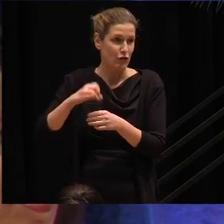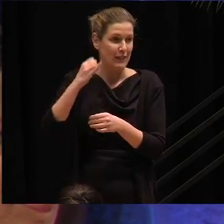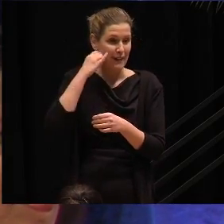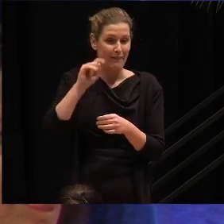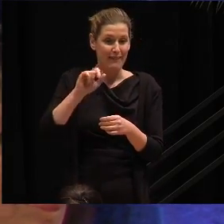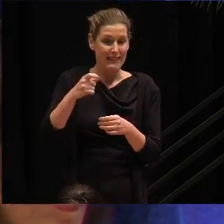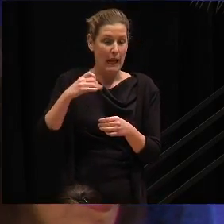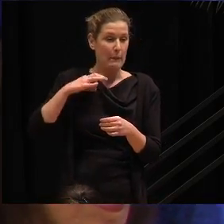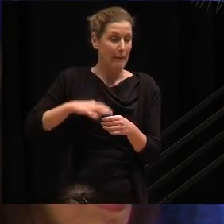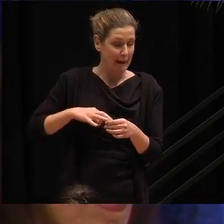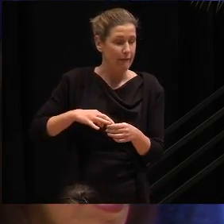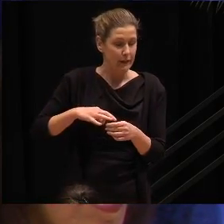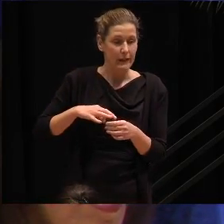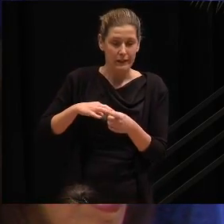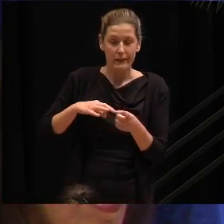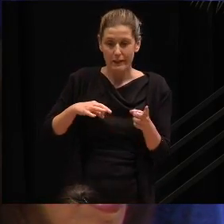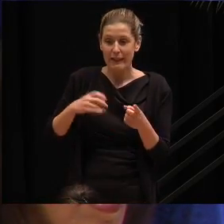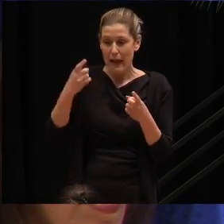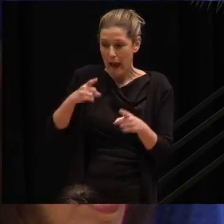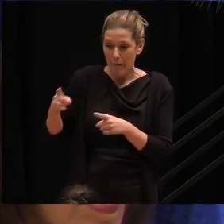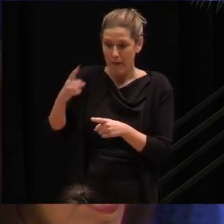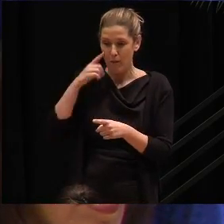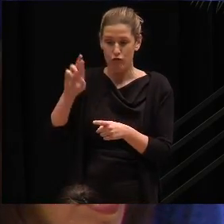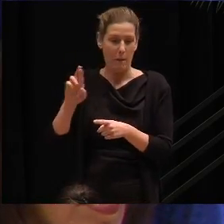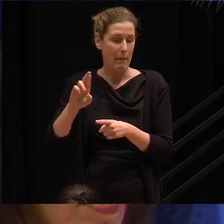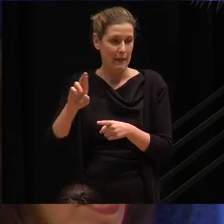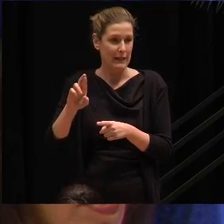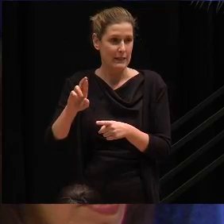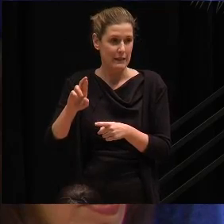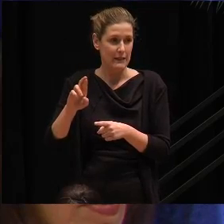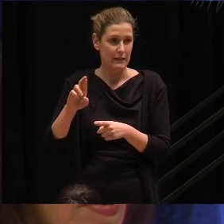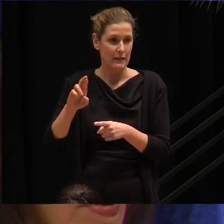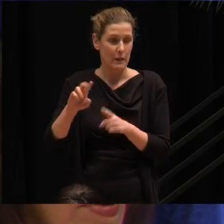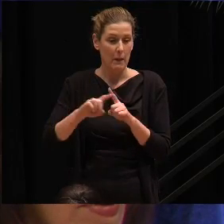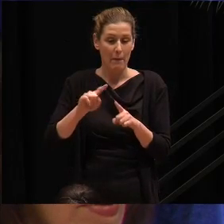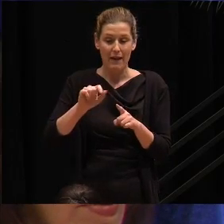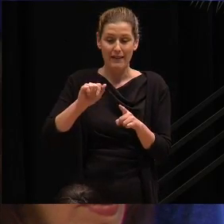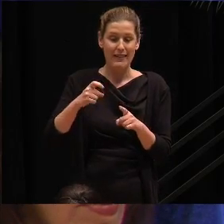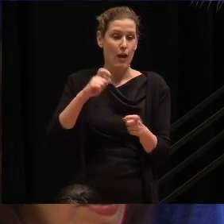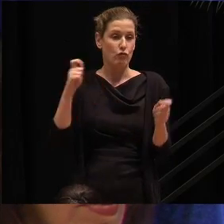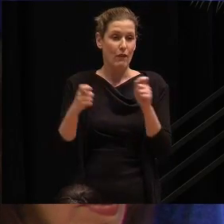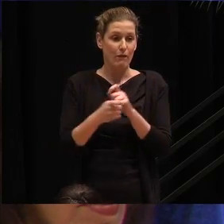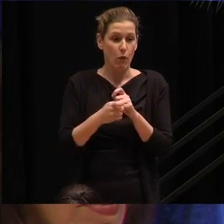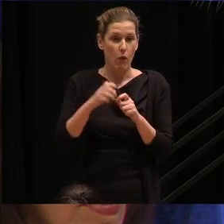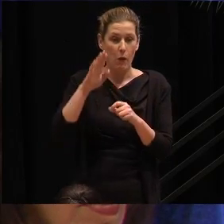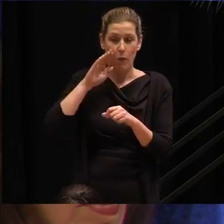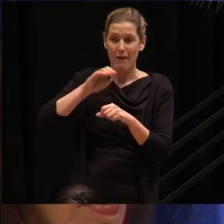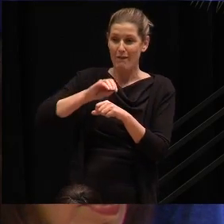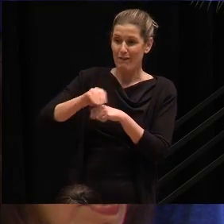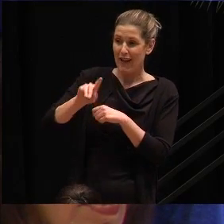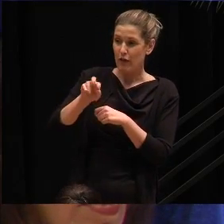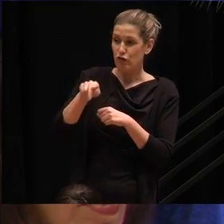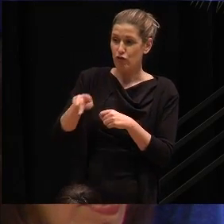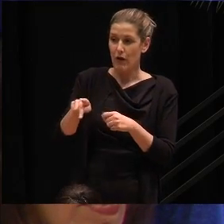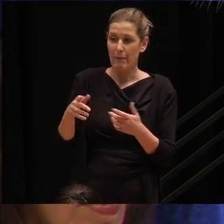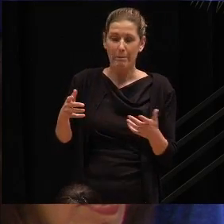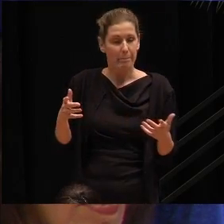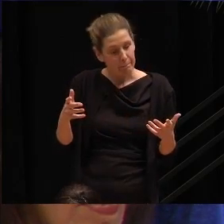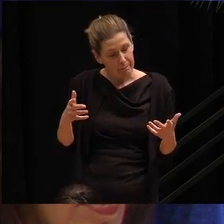way everybody hopes they will on the Republican side. I don't think tax reform is going to have much impact on Trump, in part because of Donald